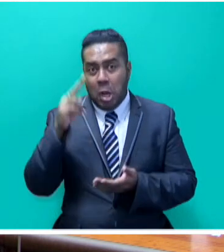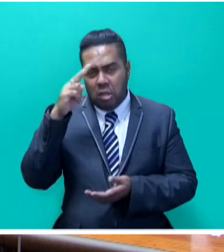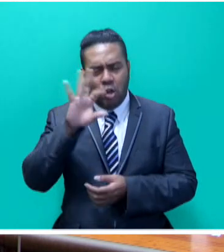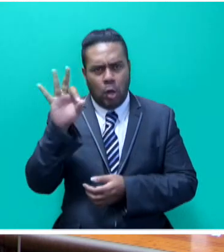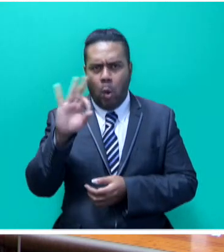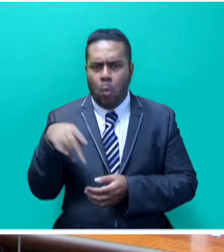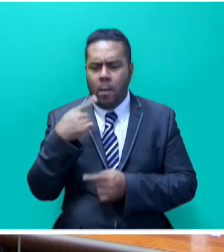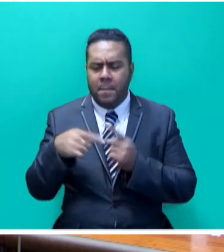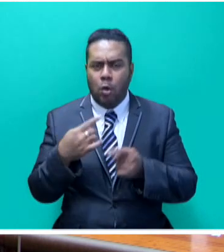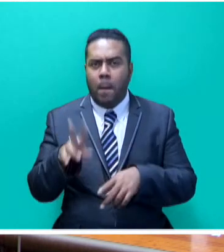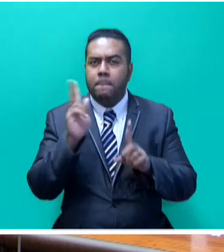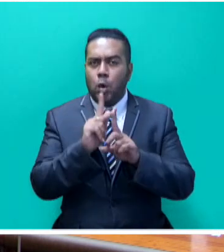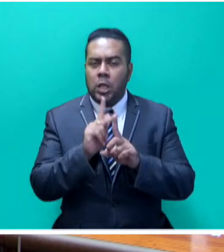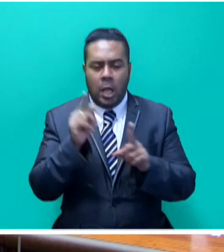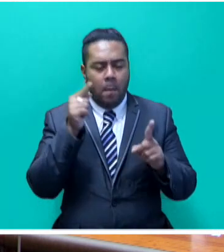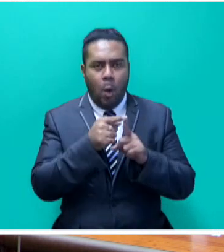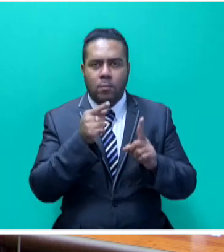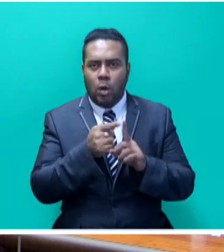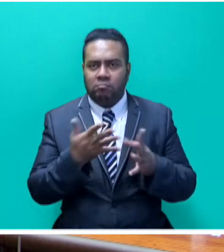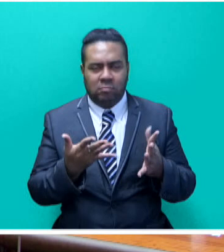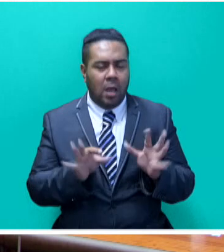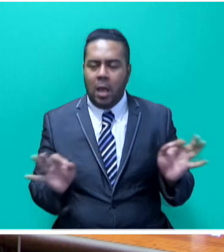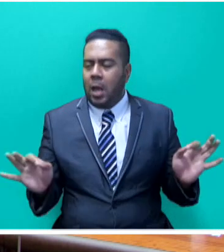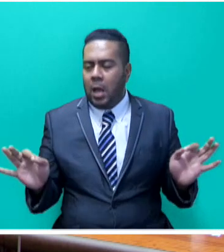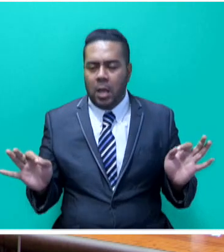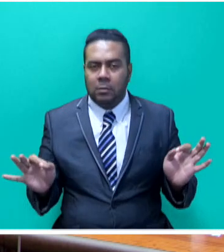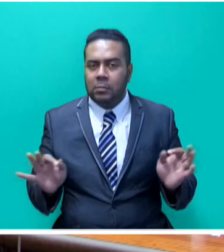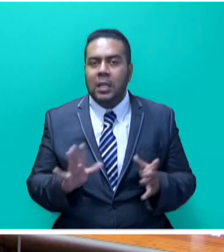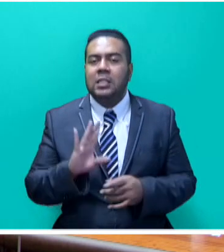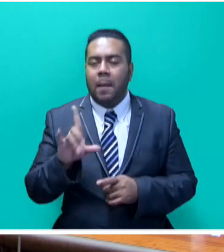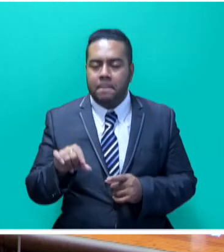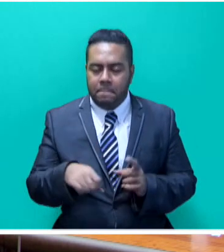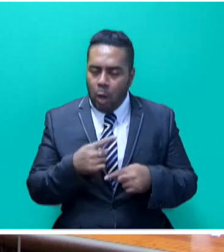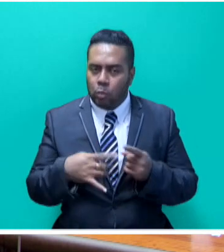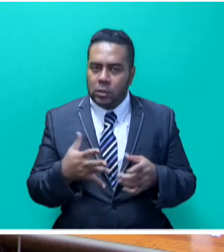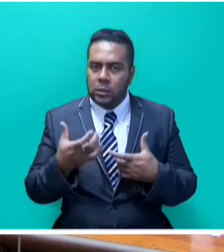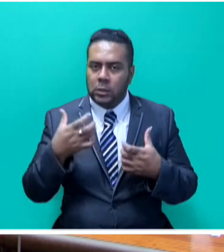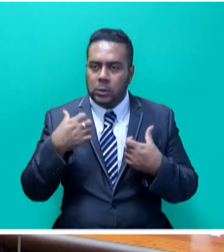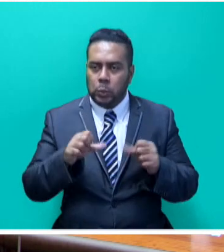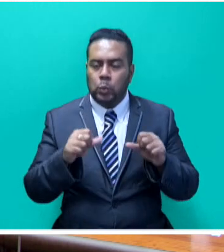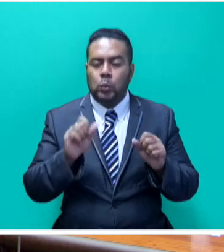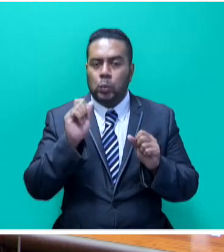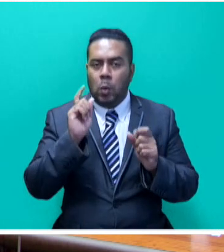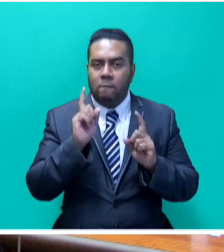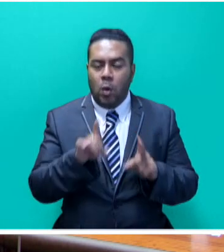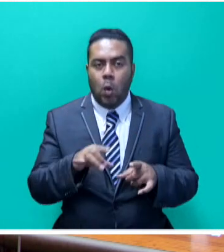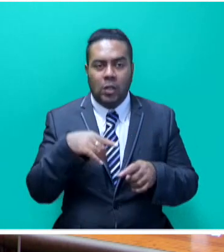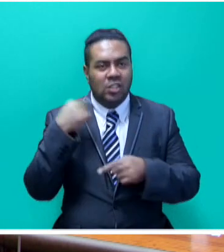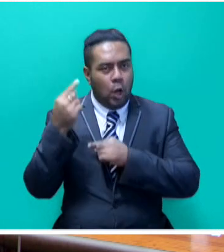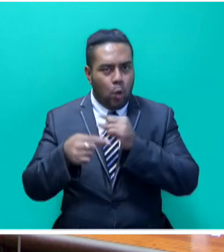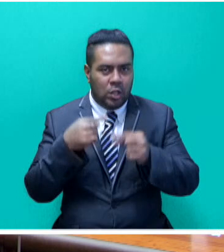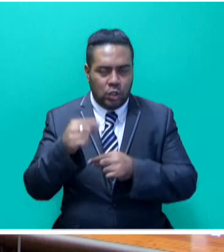always about political point scoring. It is actually about securing a future for generations to